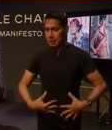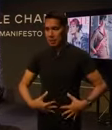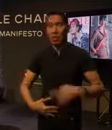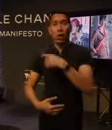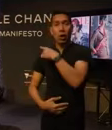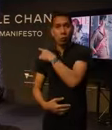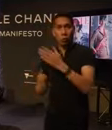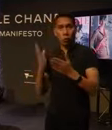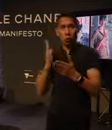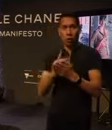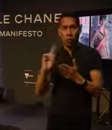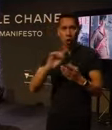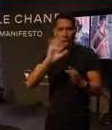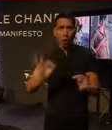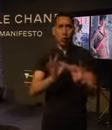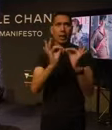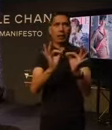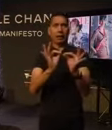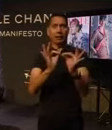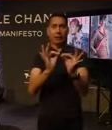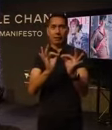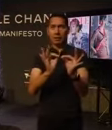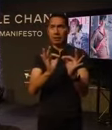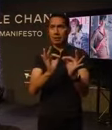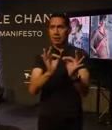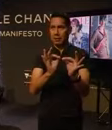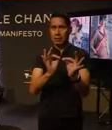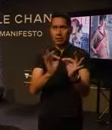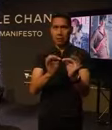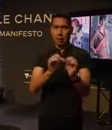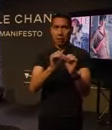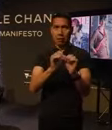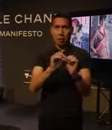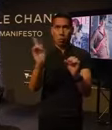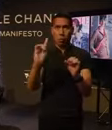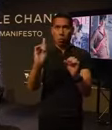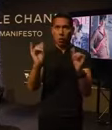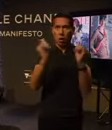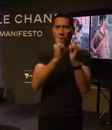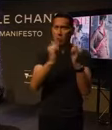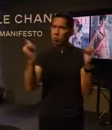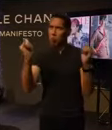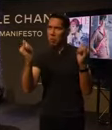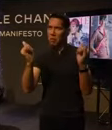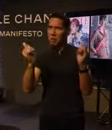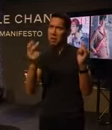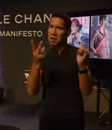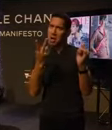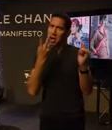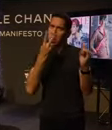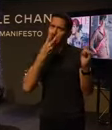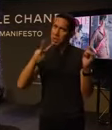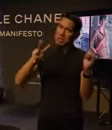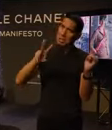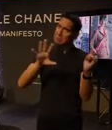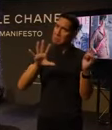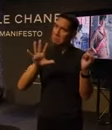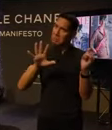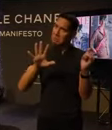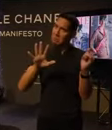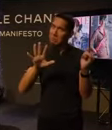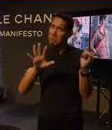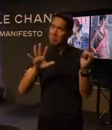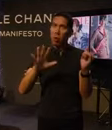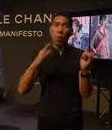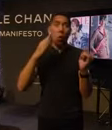of uniquely able to span, you know, the wardrobe of a 20-something to a woman many decades